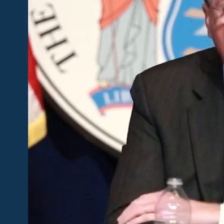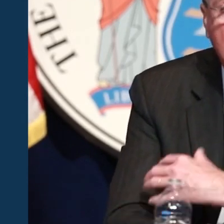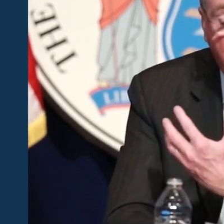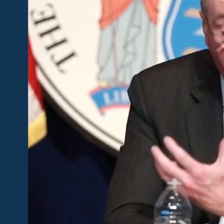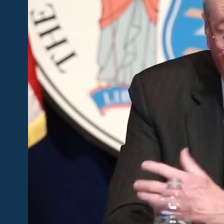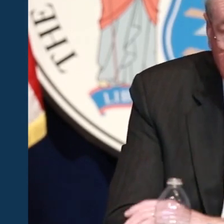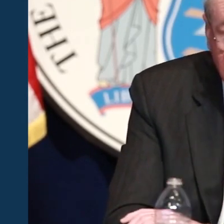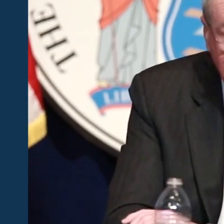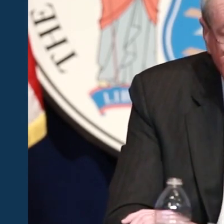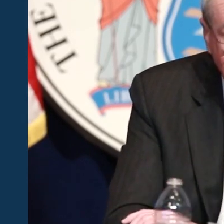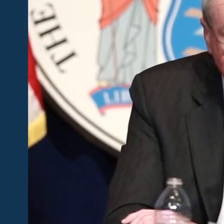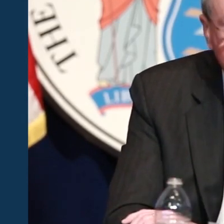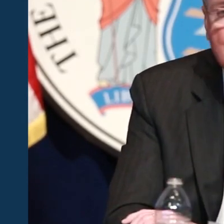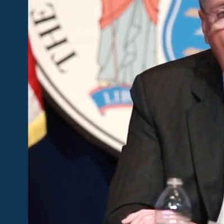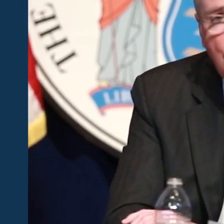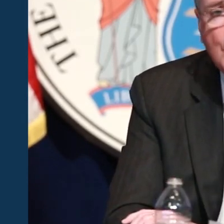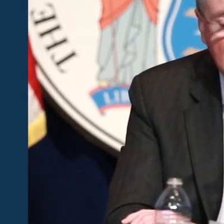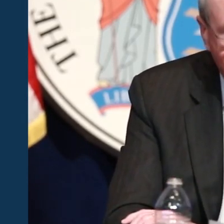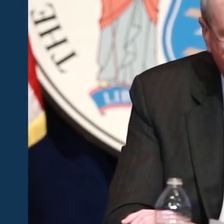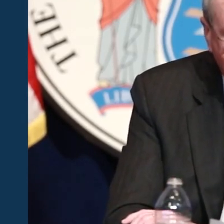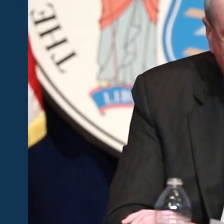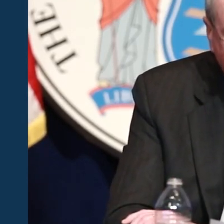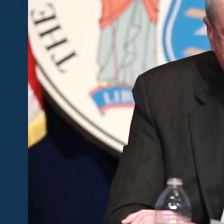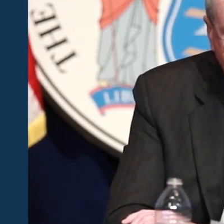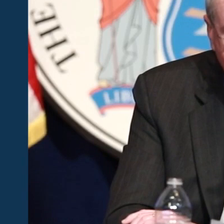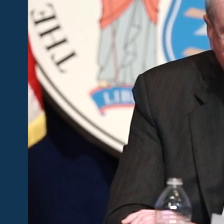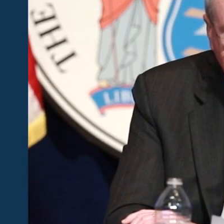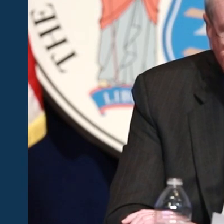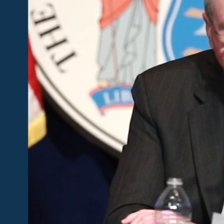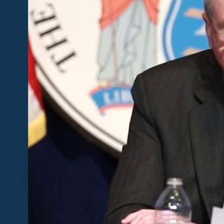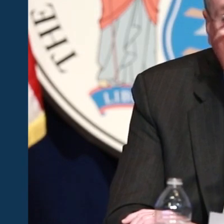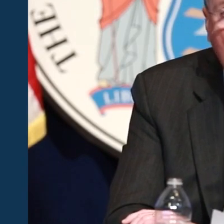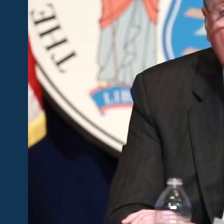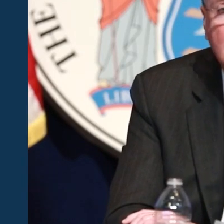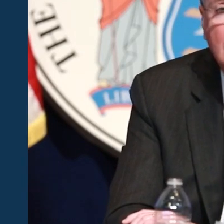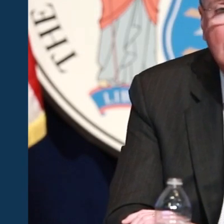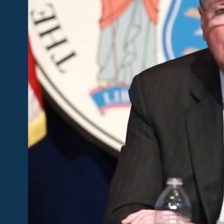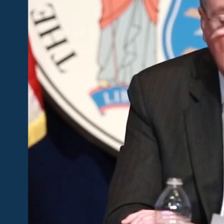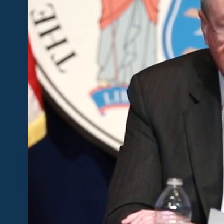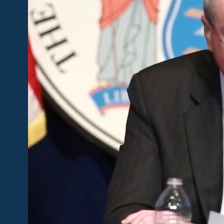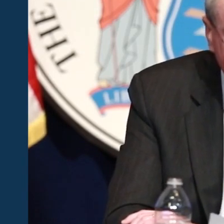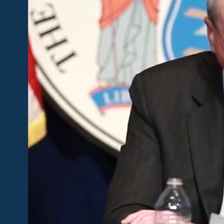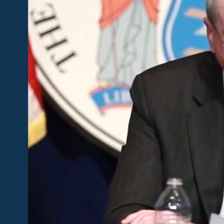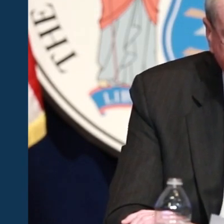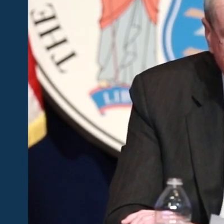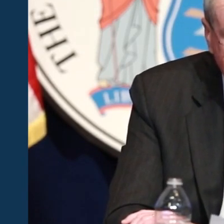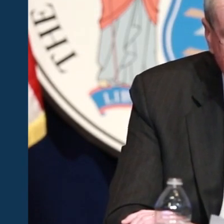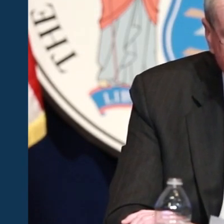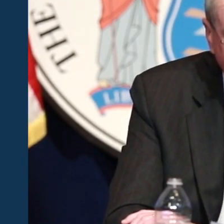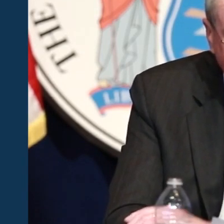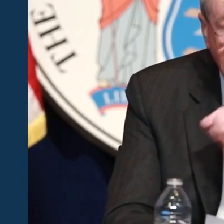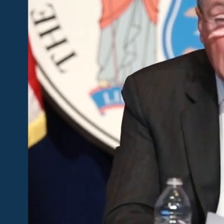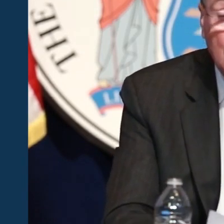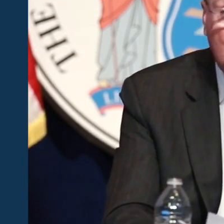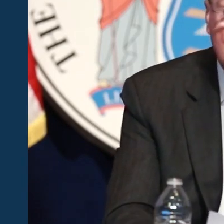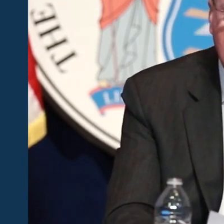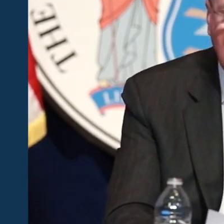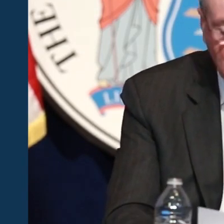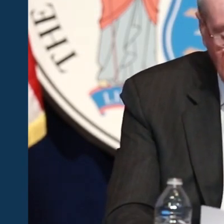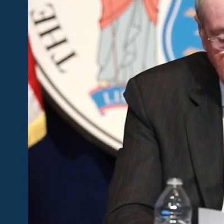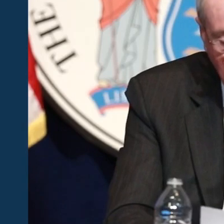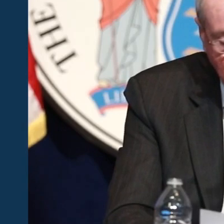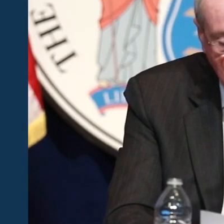each other informed. This is no time for anyone to have their connection to the world severed. Now,